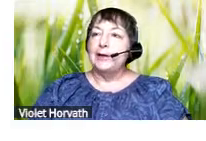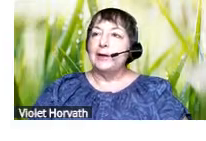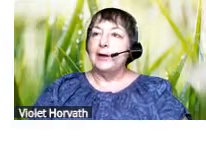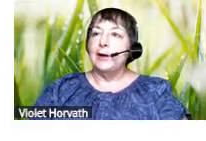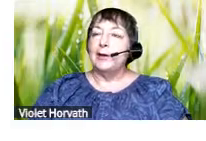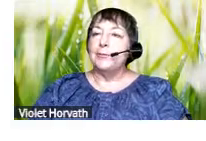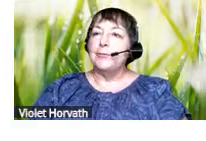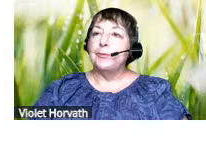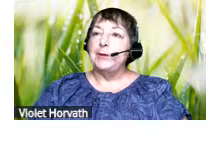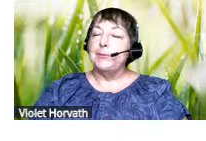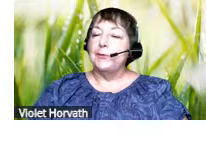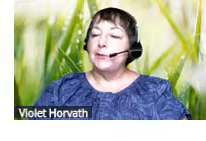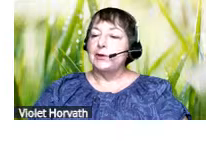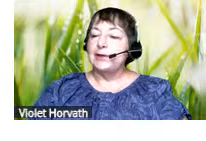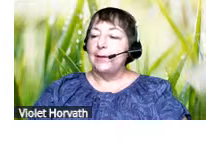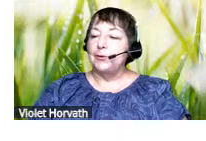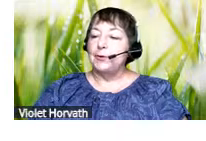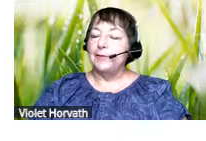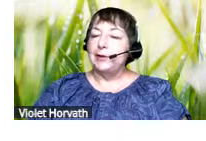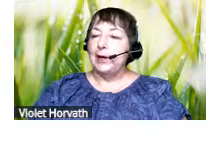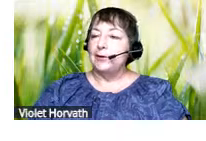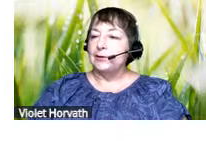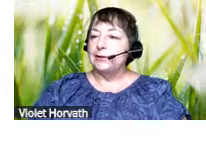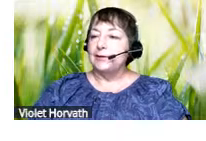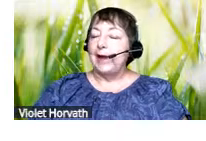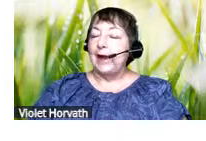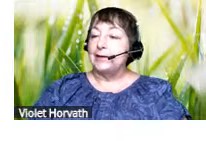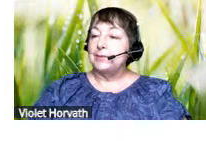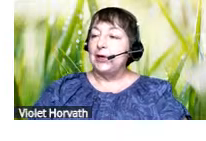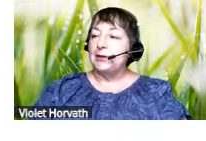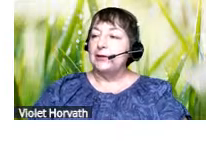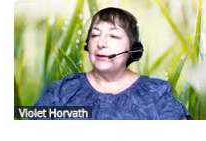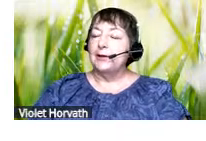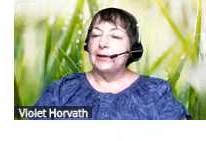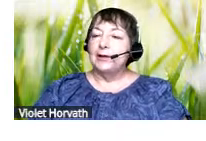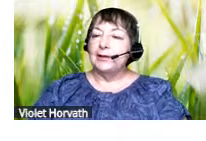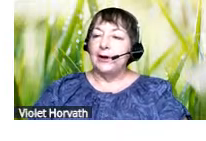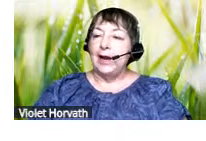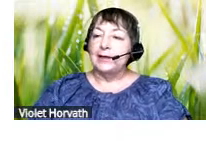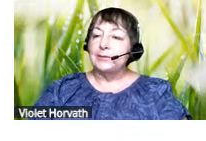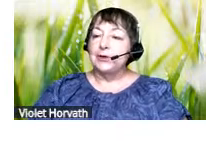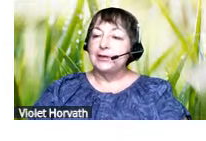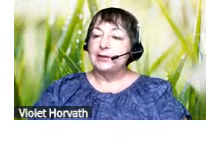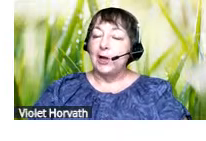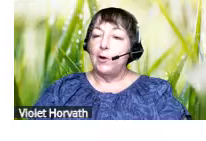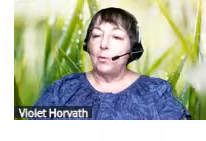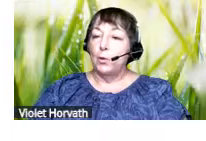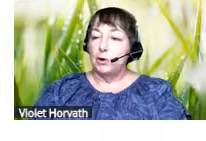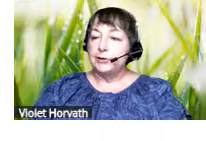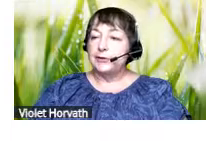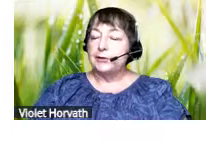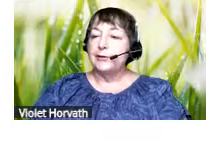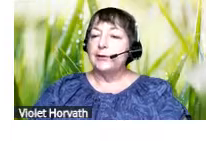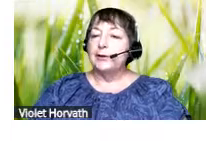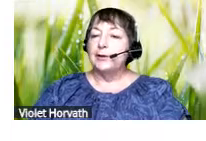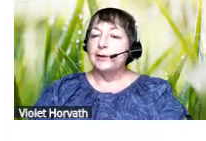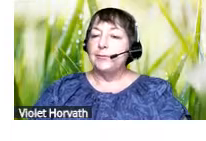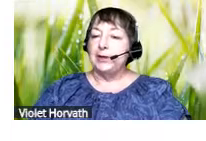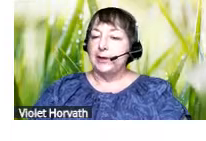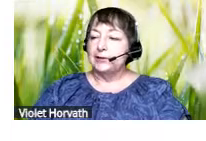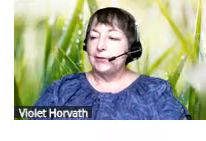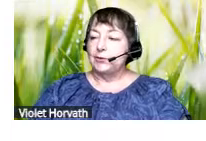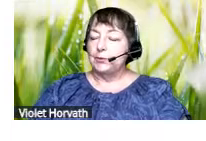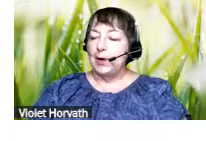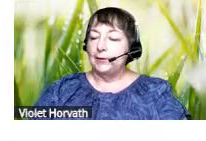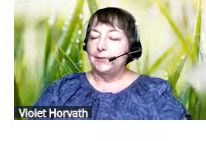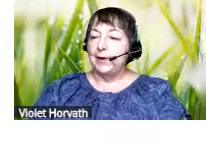Maui, people, for example, who have a diagnosis of asthma, their asthma is a lot worse